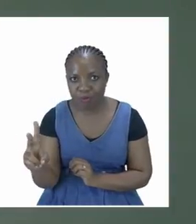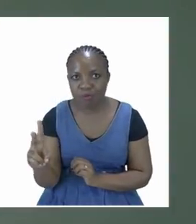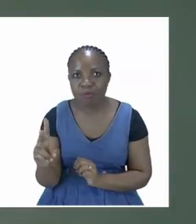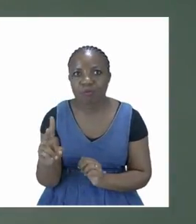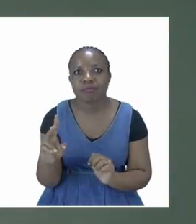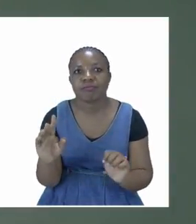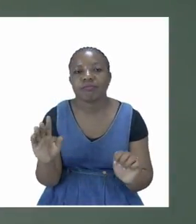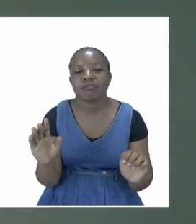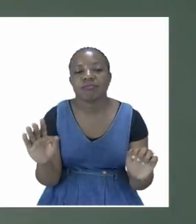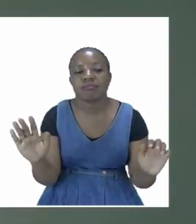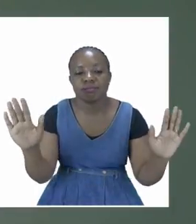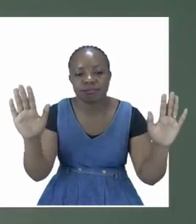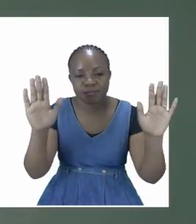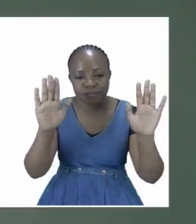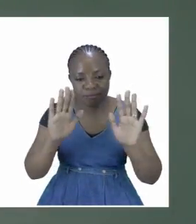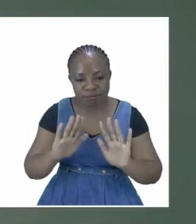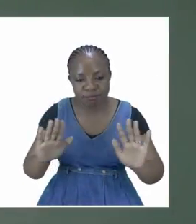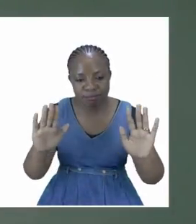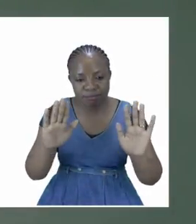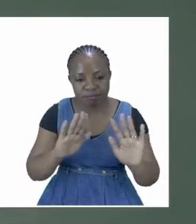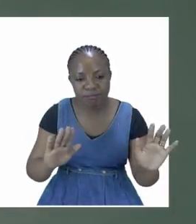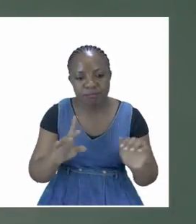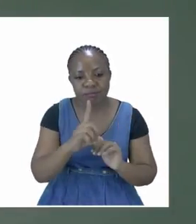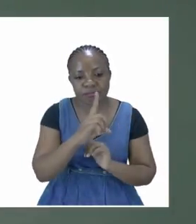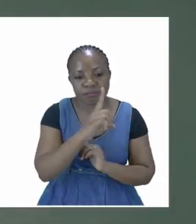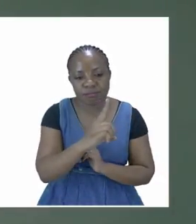in the number 12.